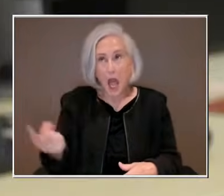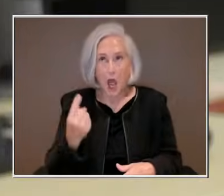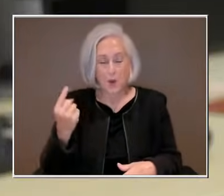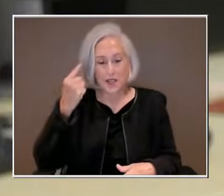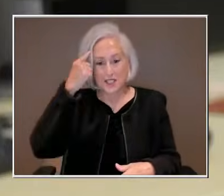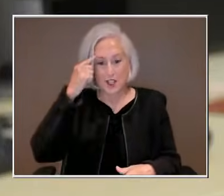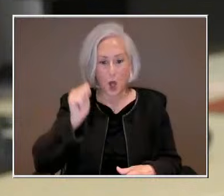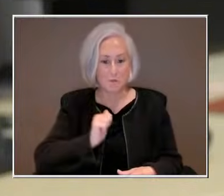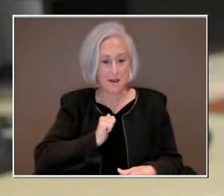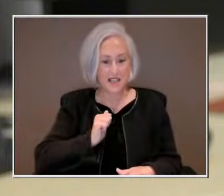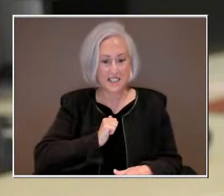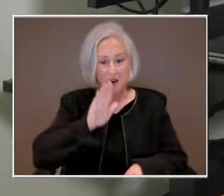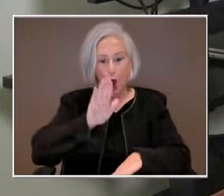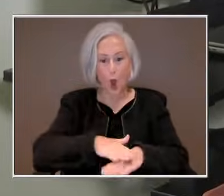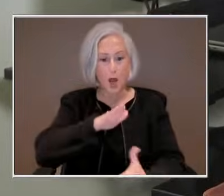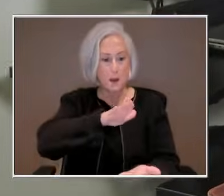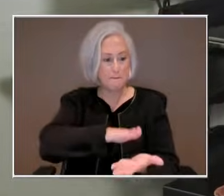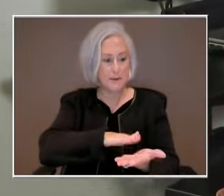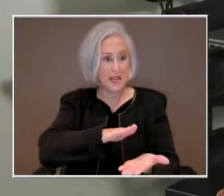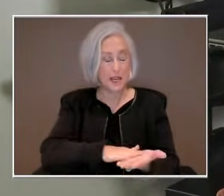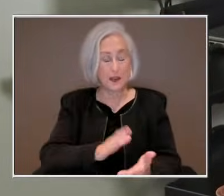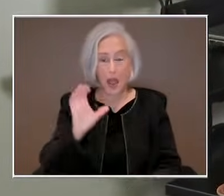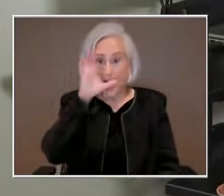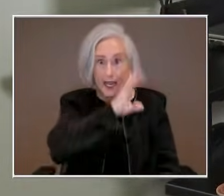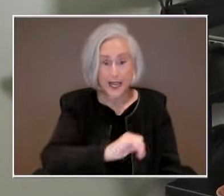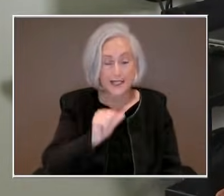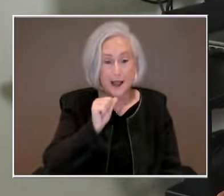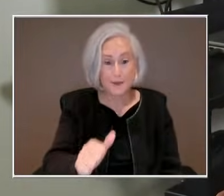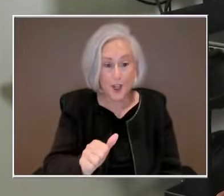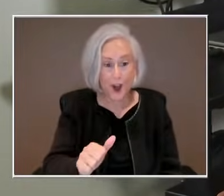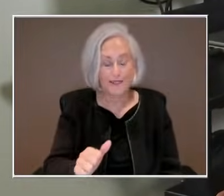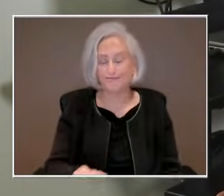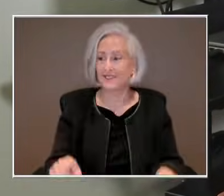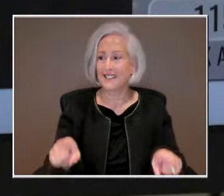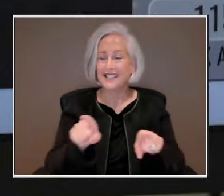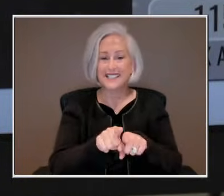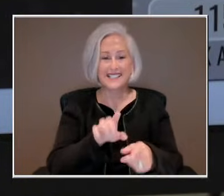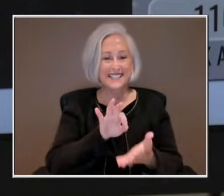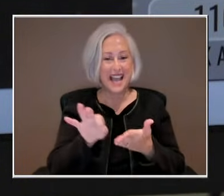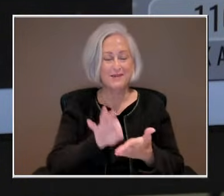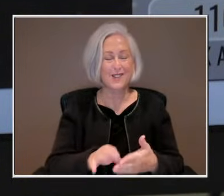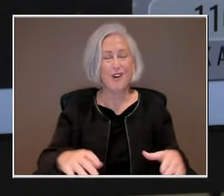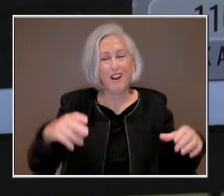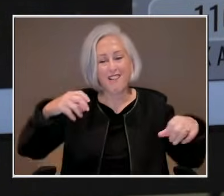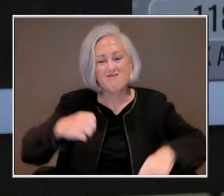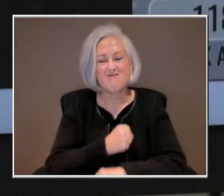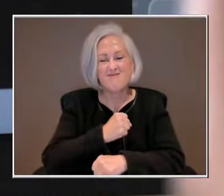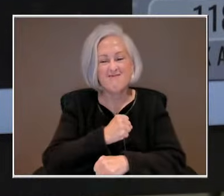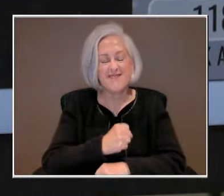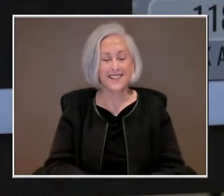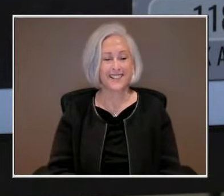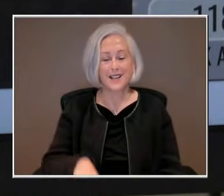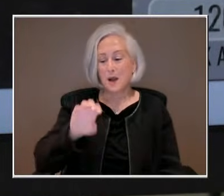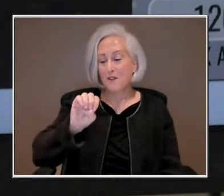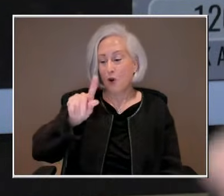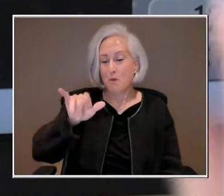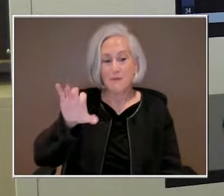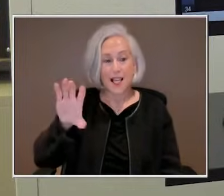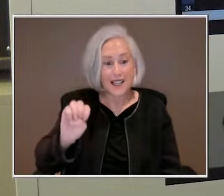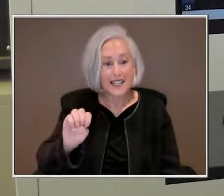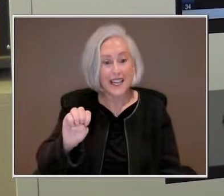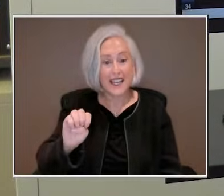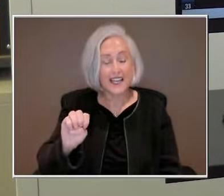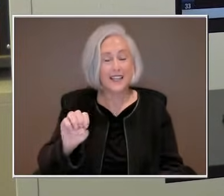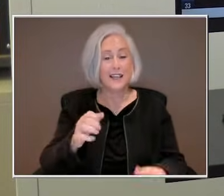beat. Apparently I'm not. You got the same score. I did? Yeah. For Melanie, the challenge was worth it. She says research